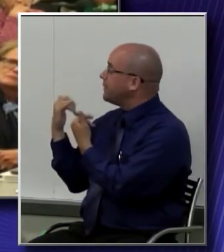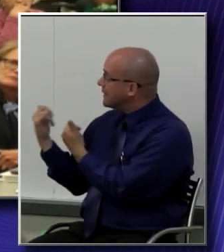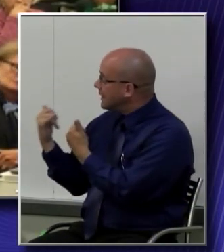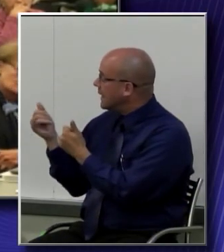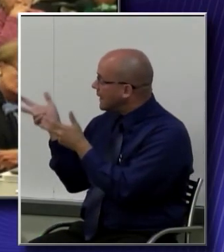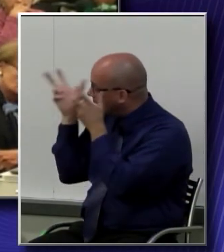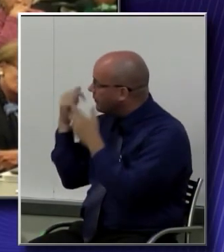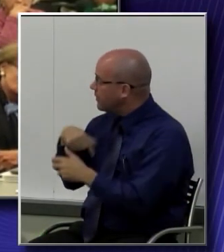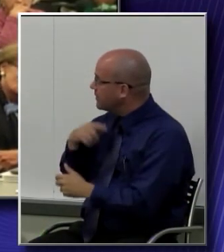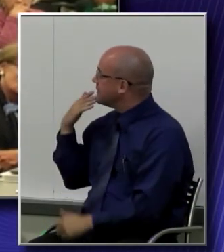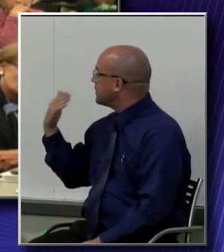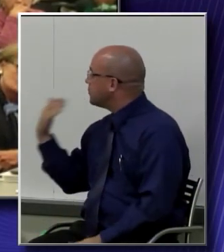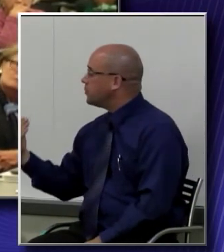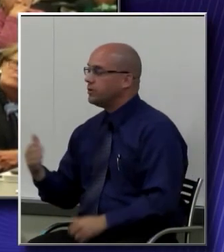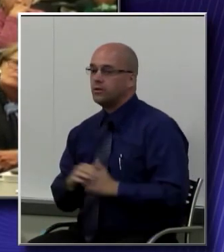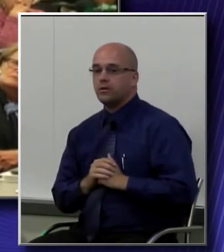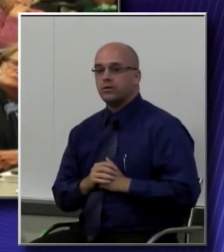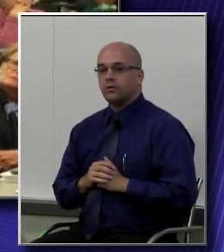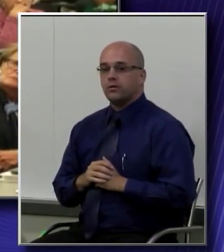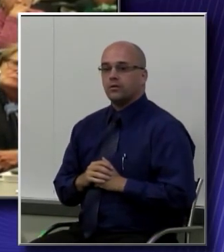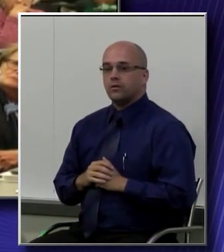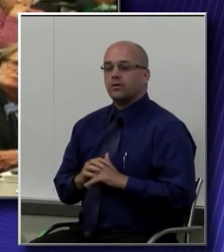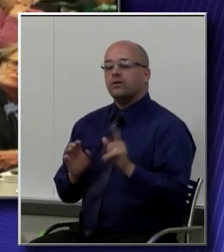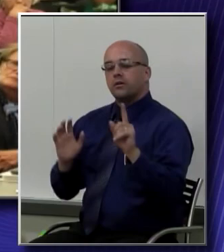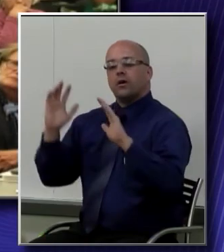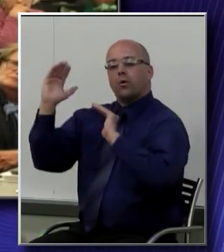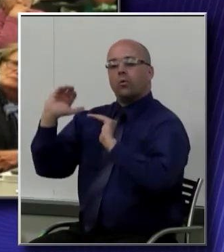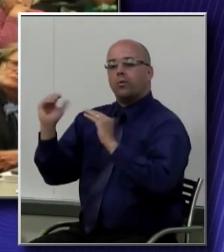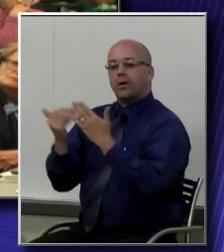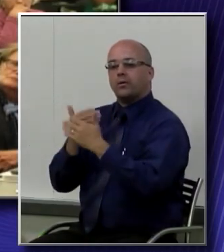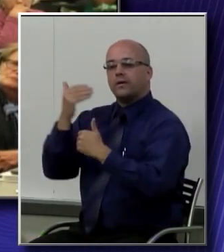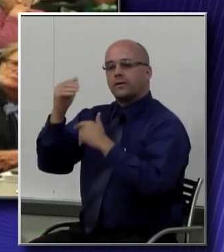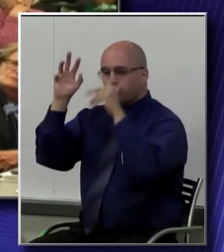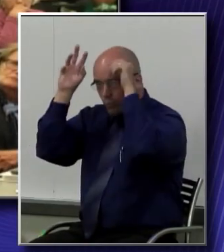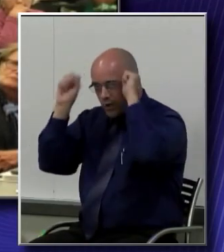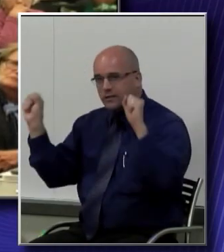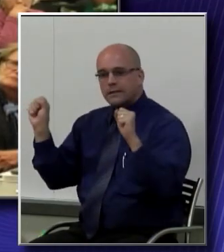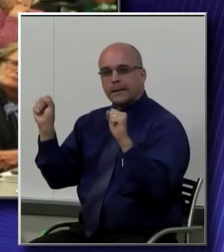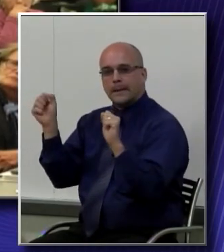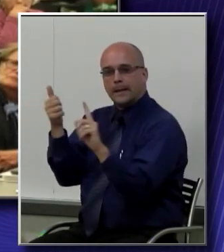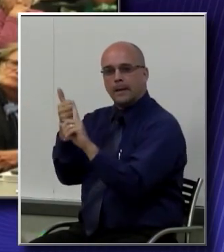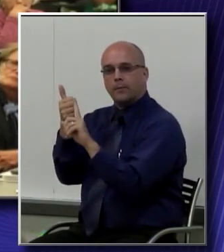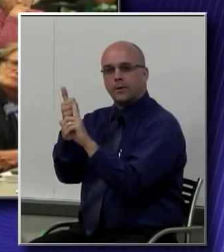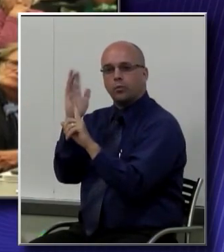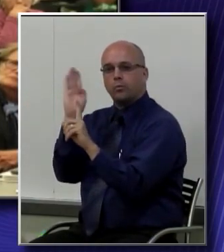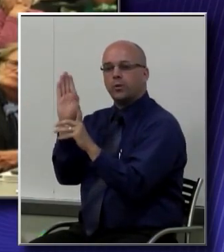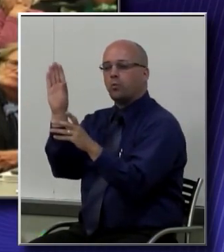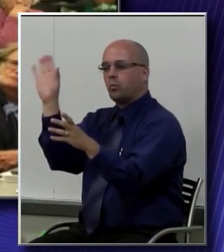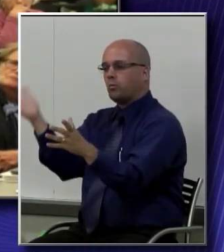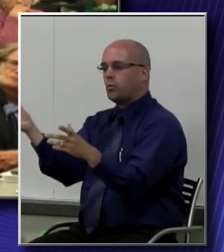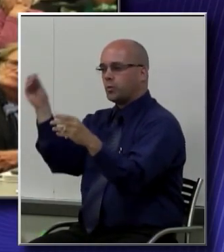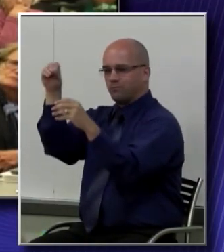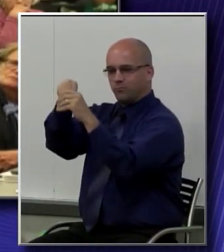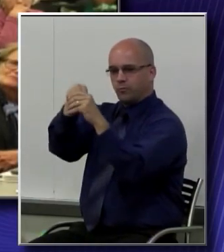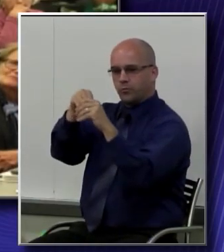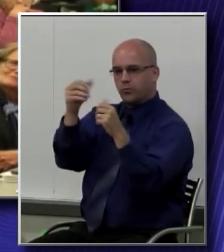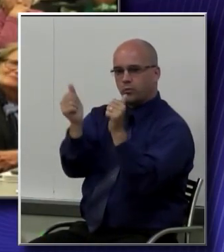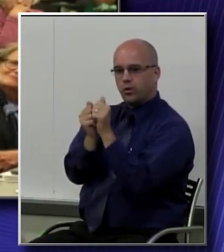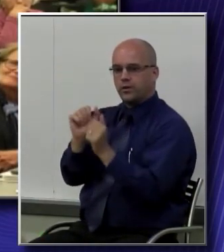say. I hope that our next president will be more inclusive with our HBCUs. And